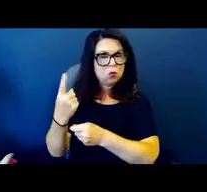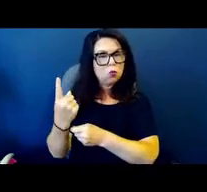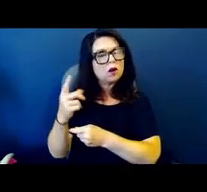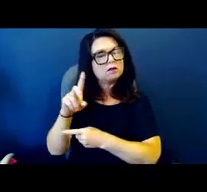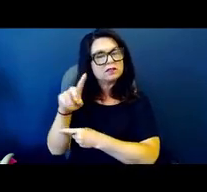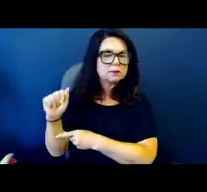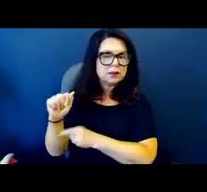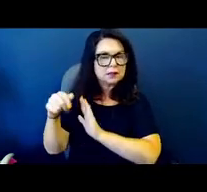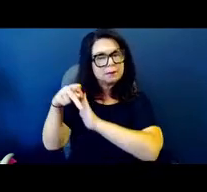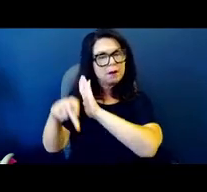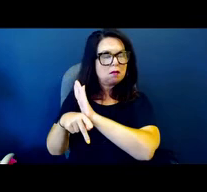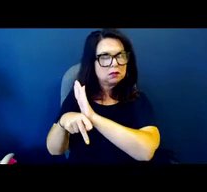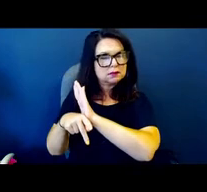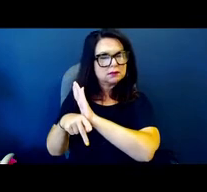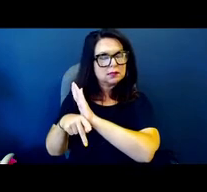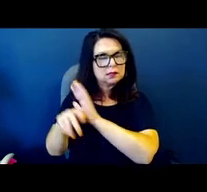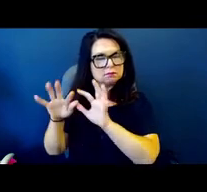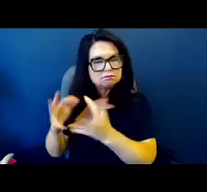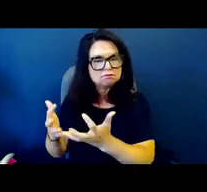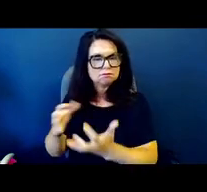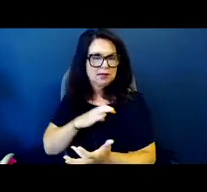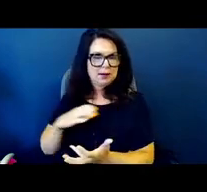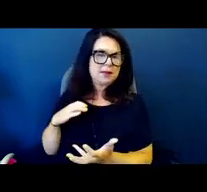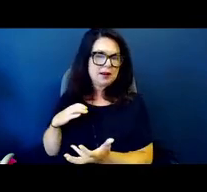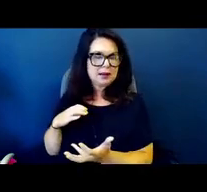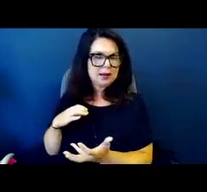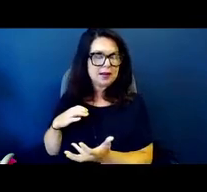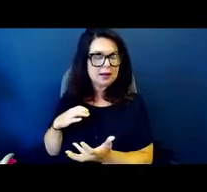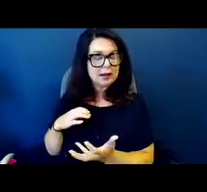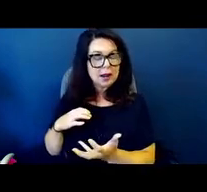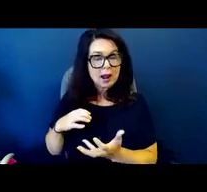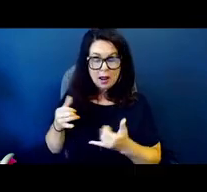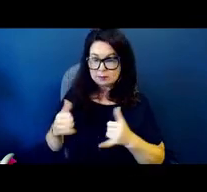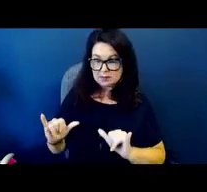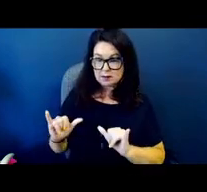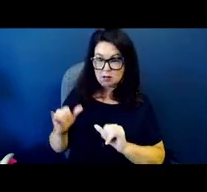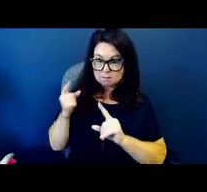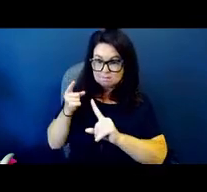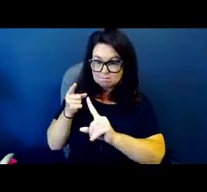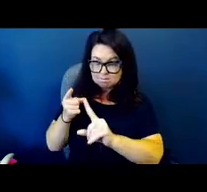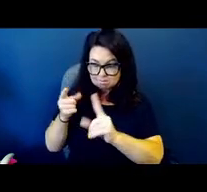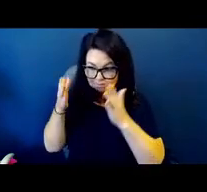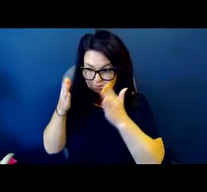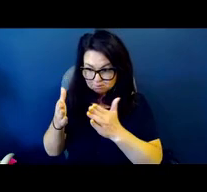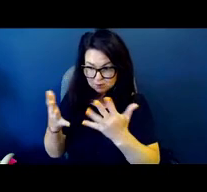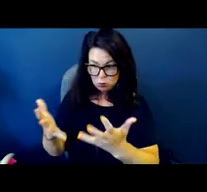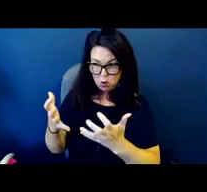disability policy committees that they're convening, and I'm still working on making that official.